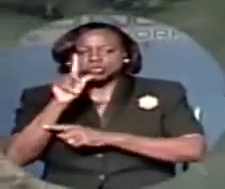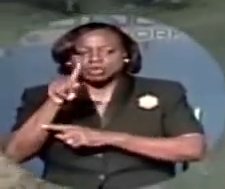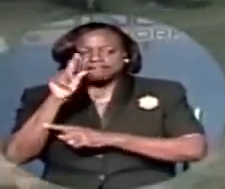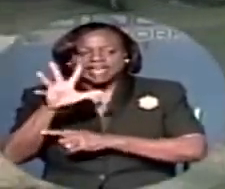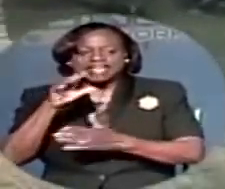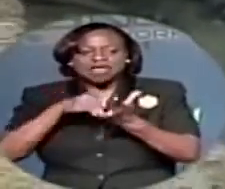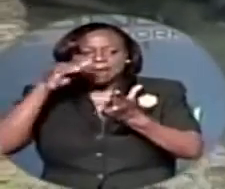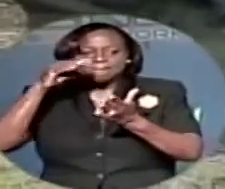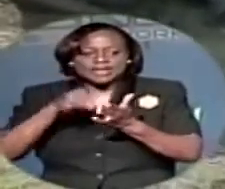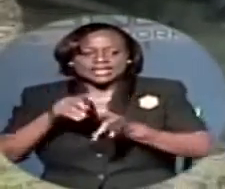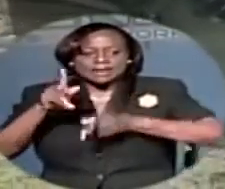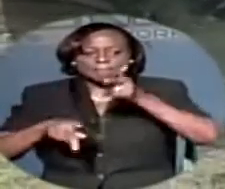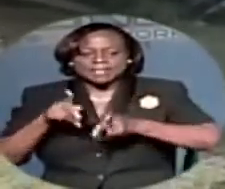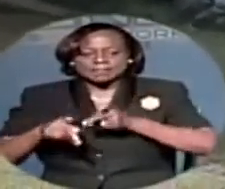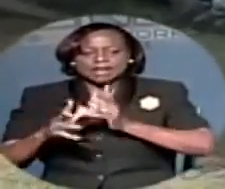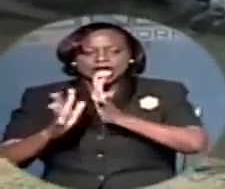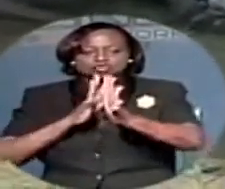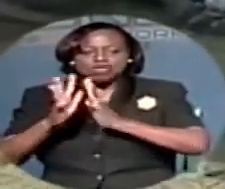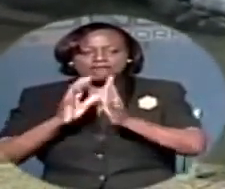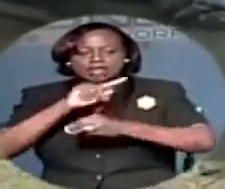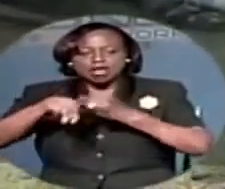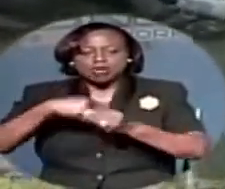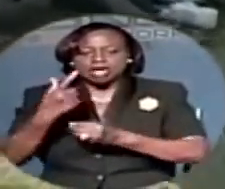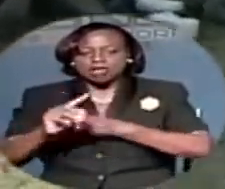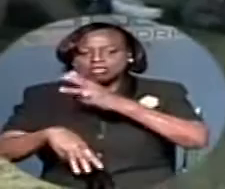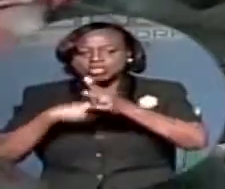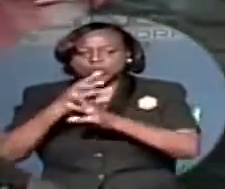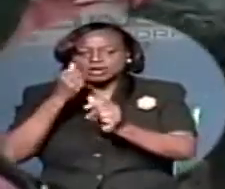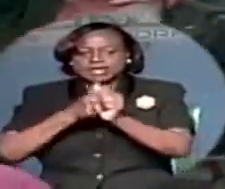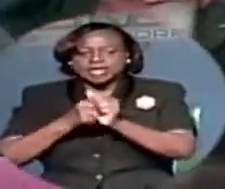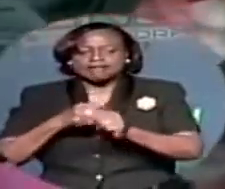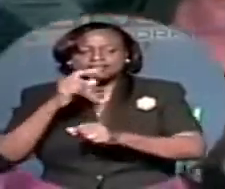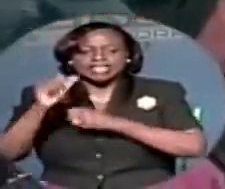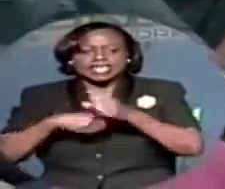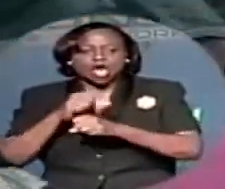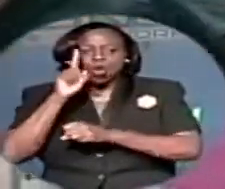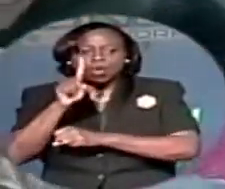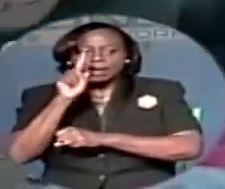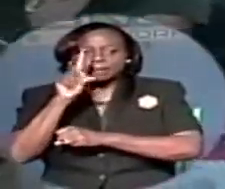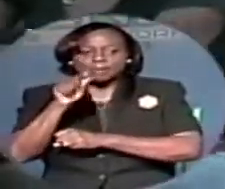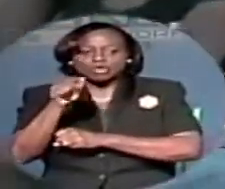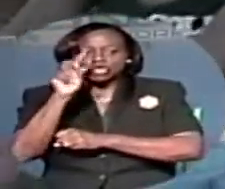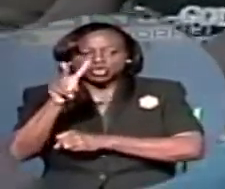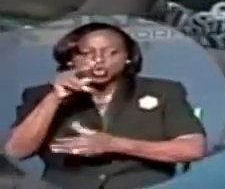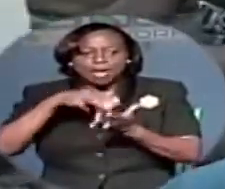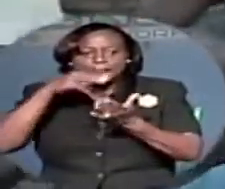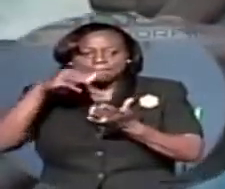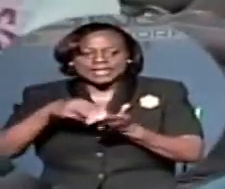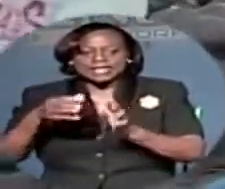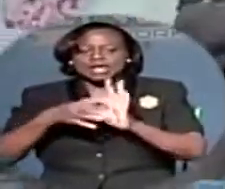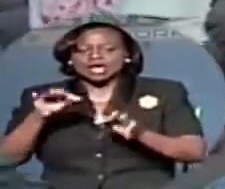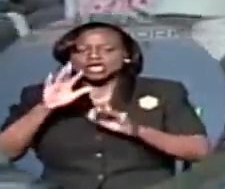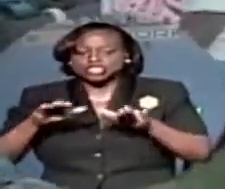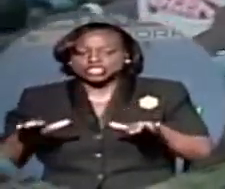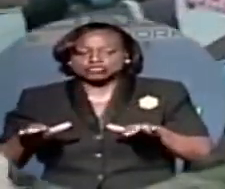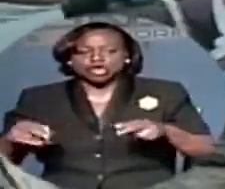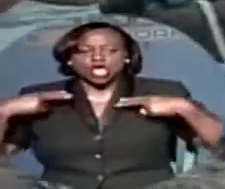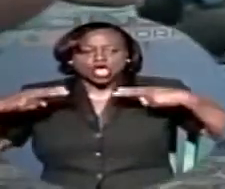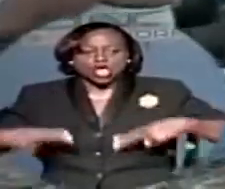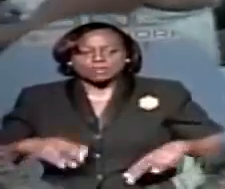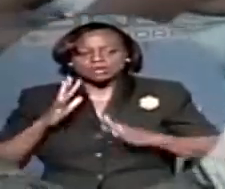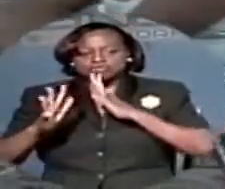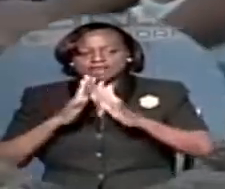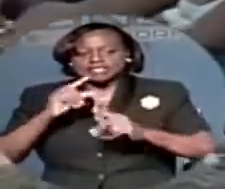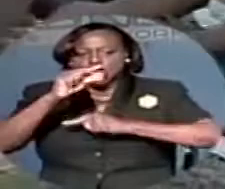through forced labor or sexual exploitation each year. 1.2 million are children. Although human trafficking is a growing